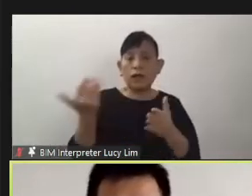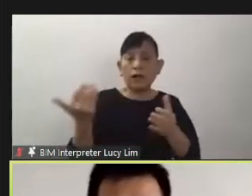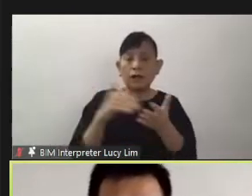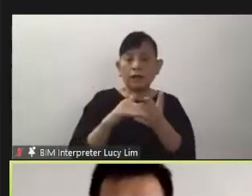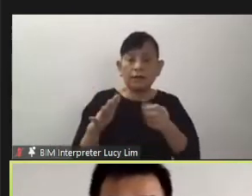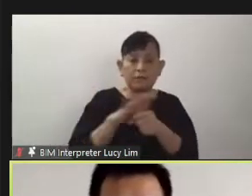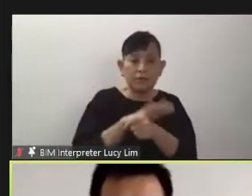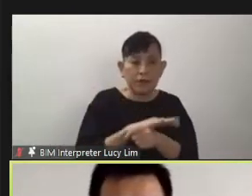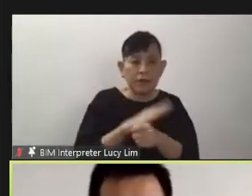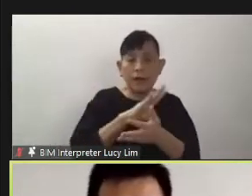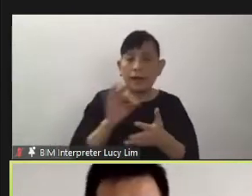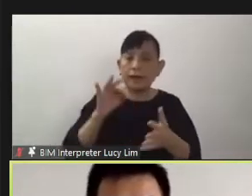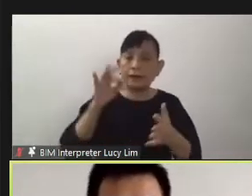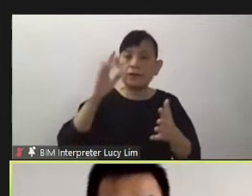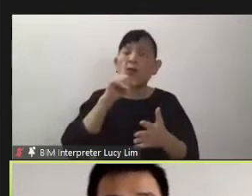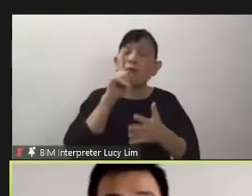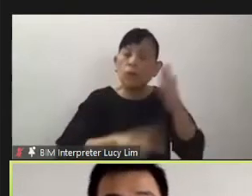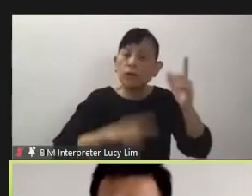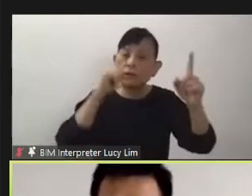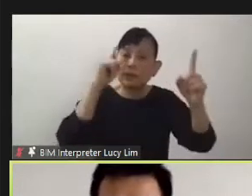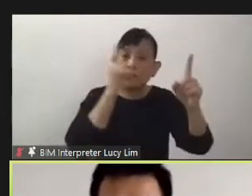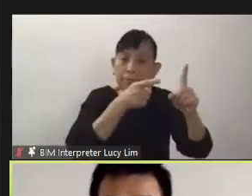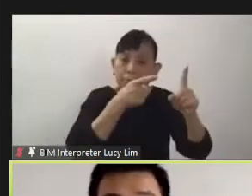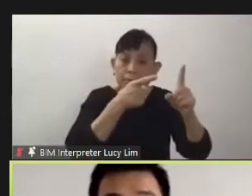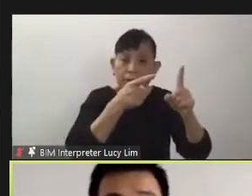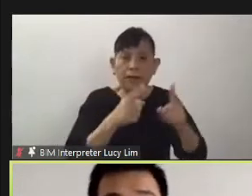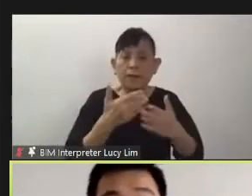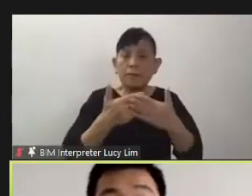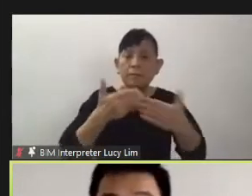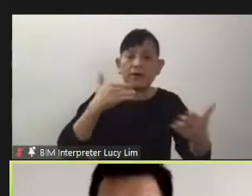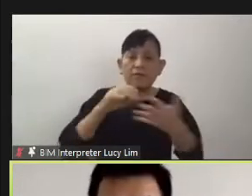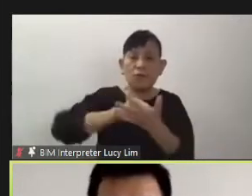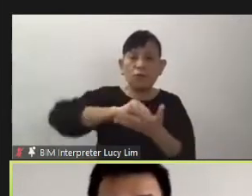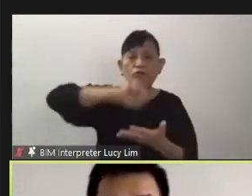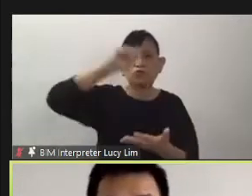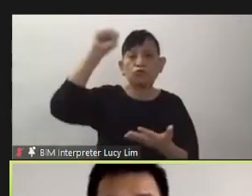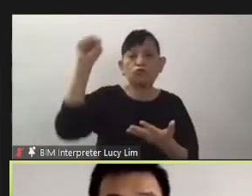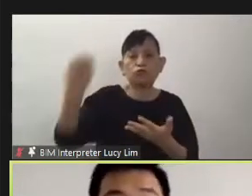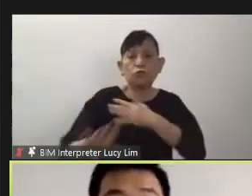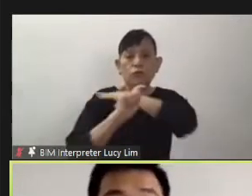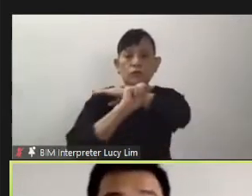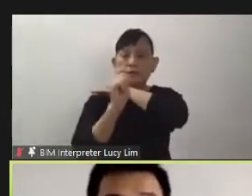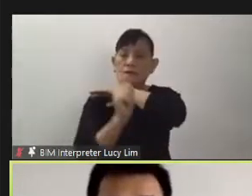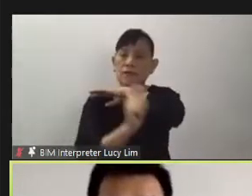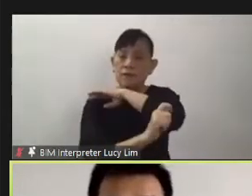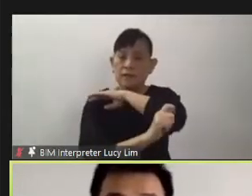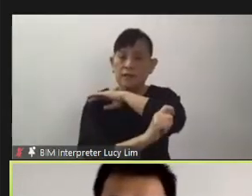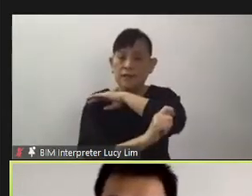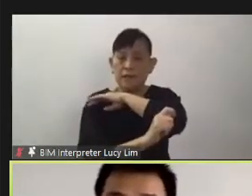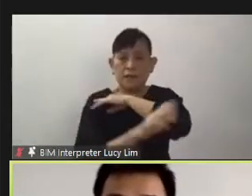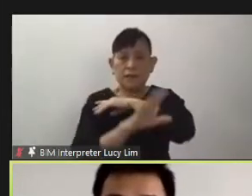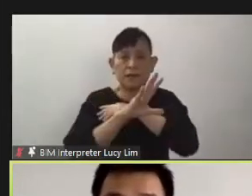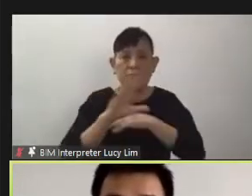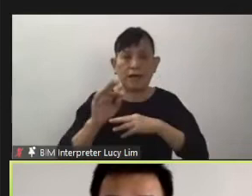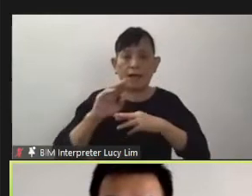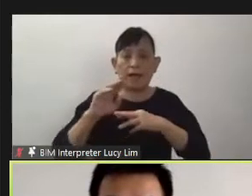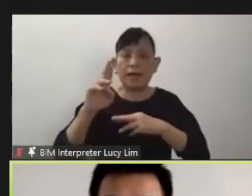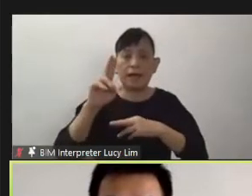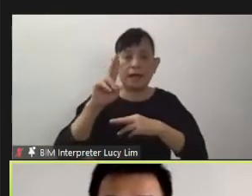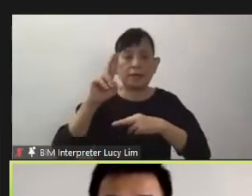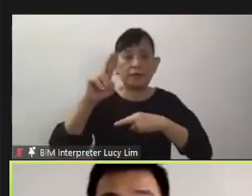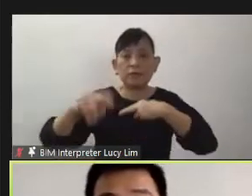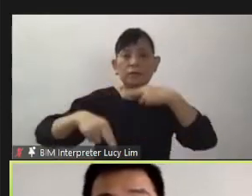throw the rubbish, throw it into to landfill, just repurpose or repair it. And then recycle should be the last